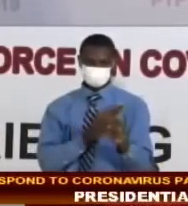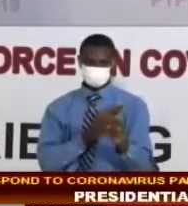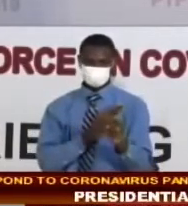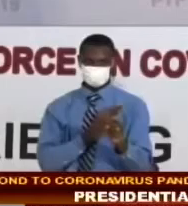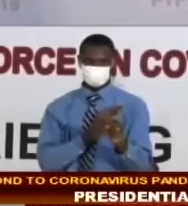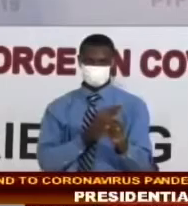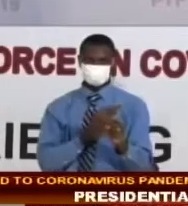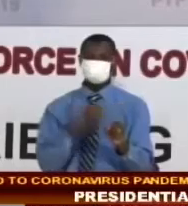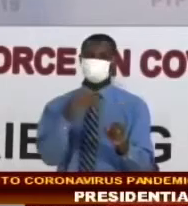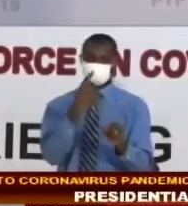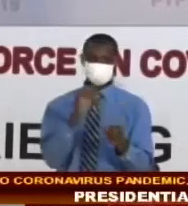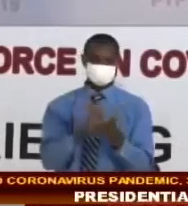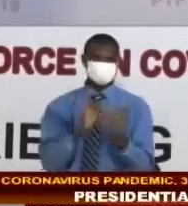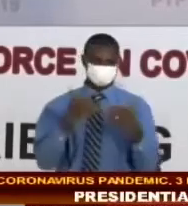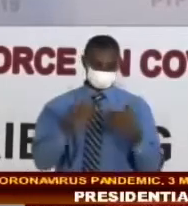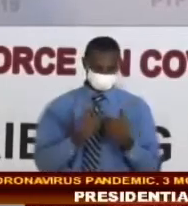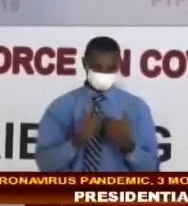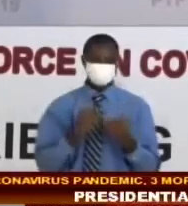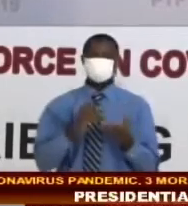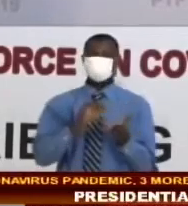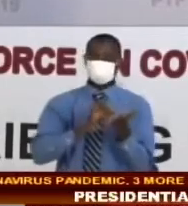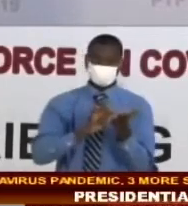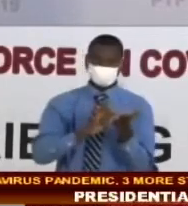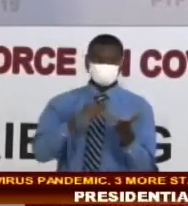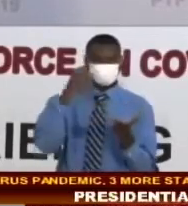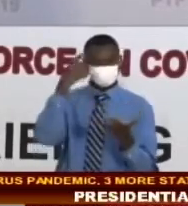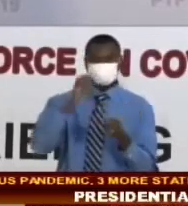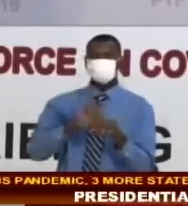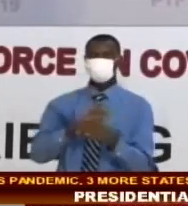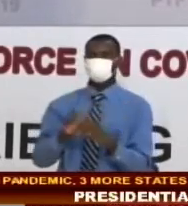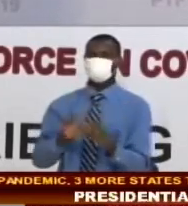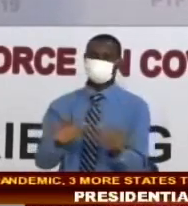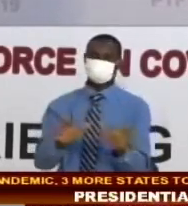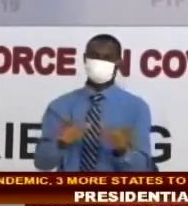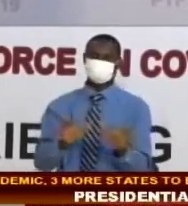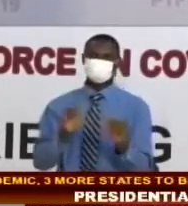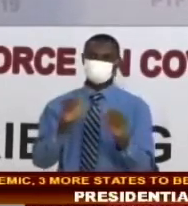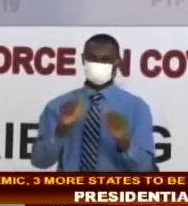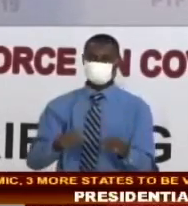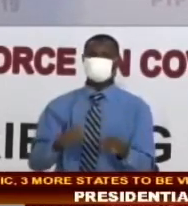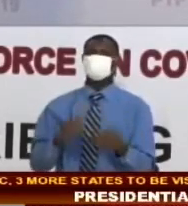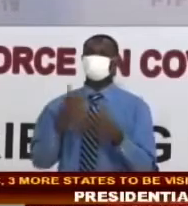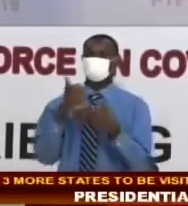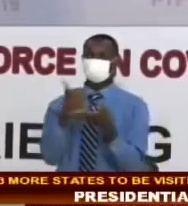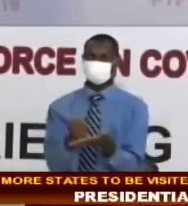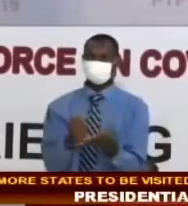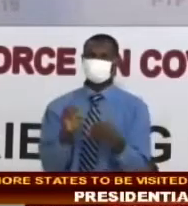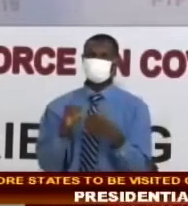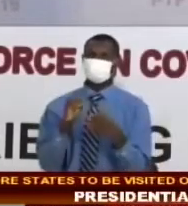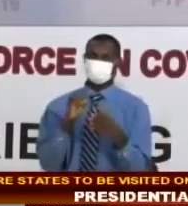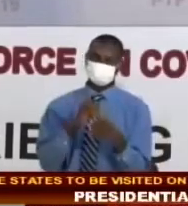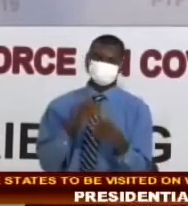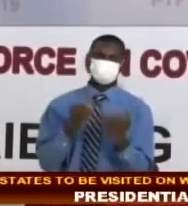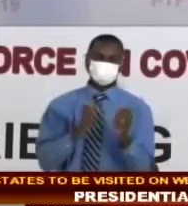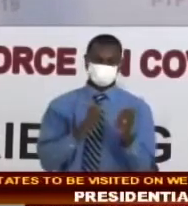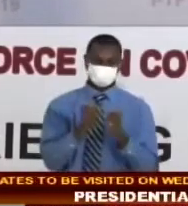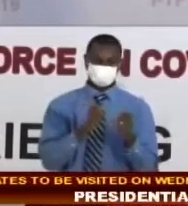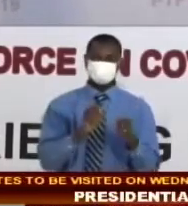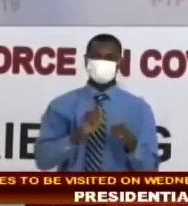claims to having remedies that could help or treat